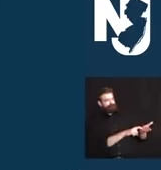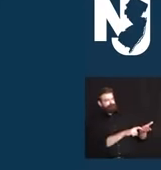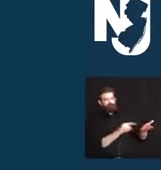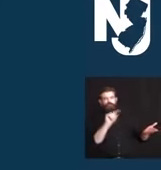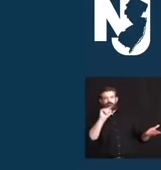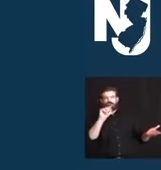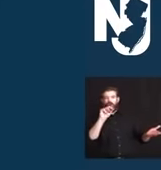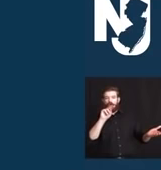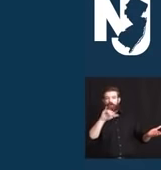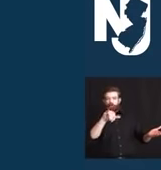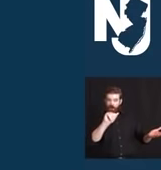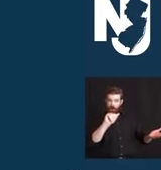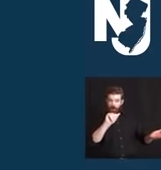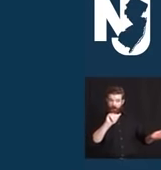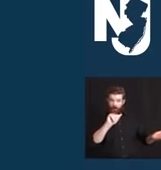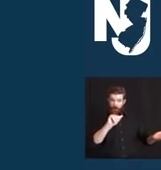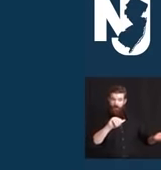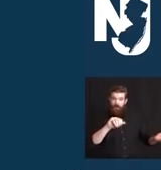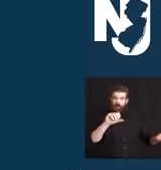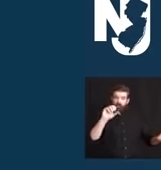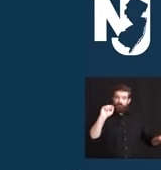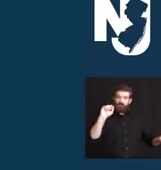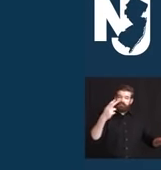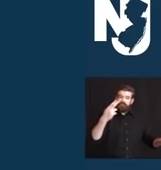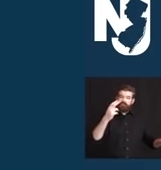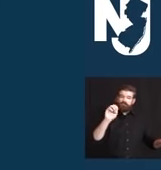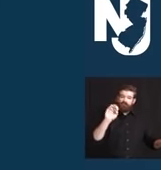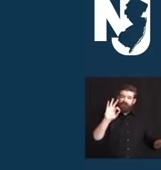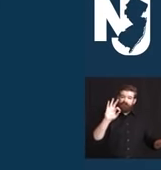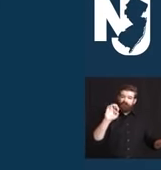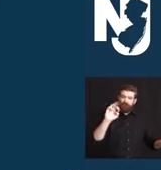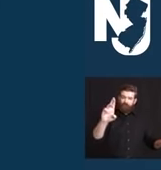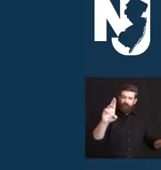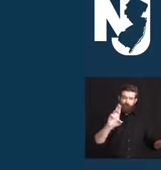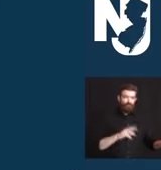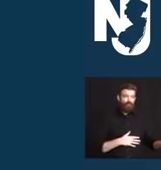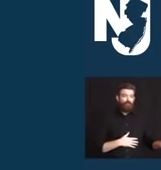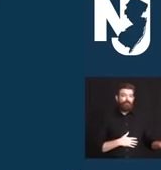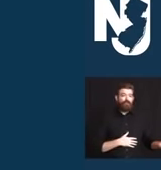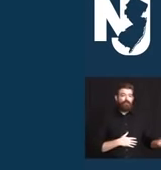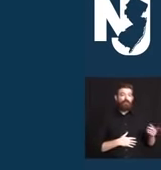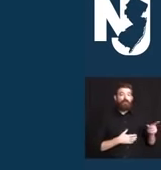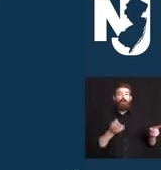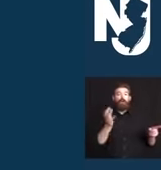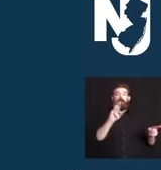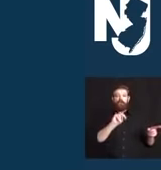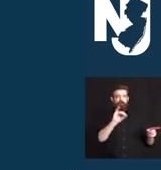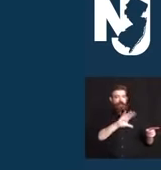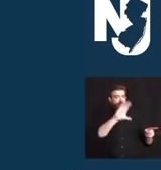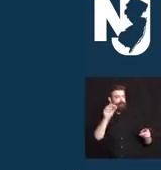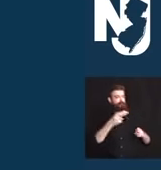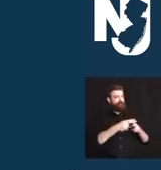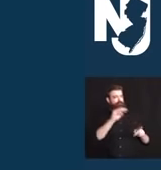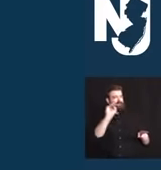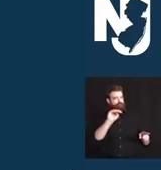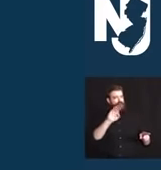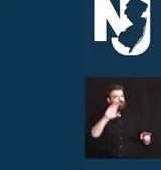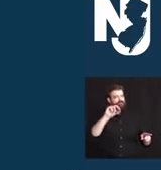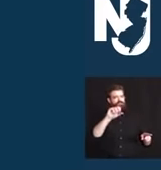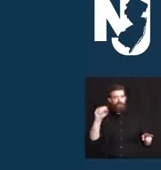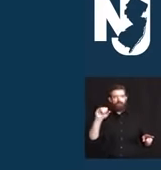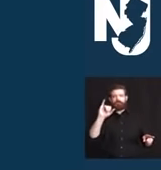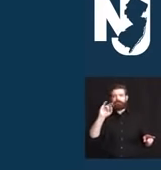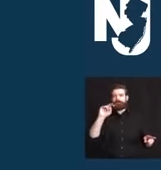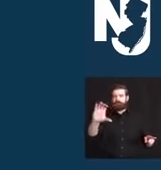and operator of the Newark-based wholesale vegetable distributor M. Bross Inc. M. Bross has been in business